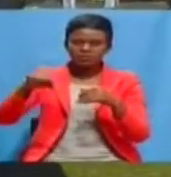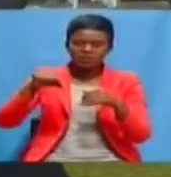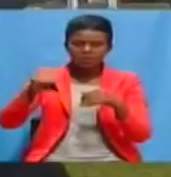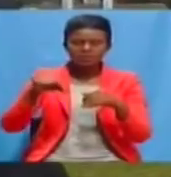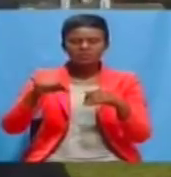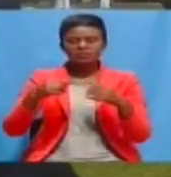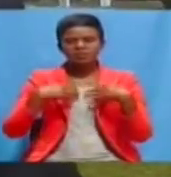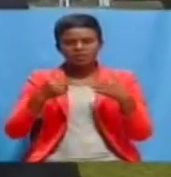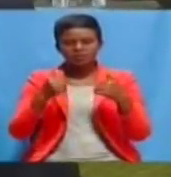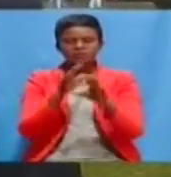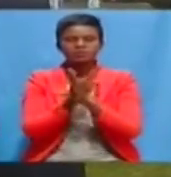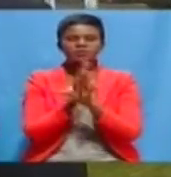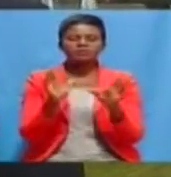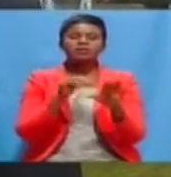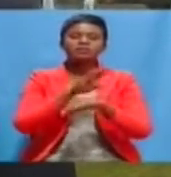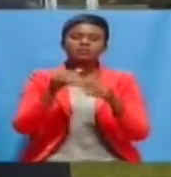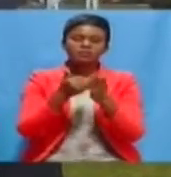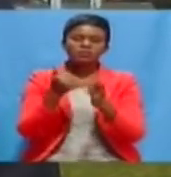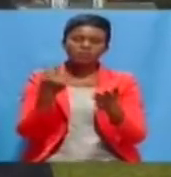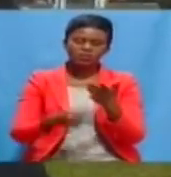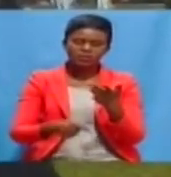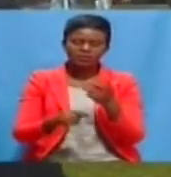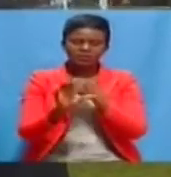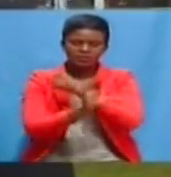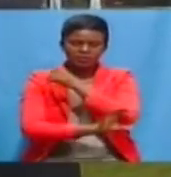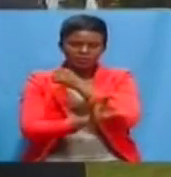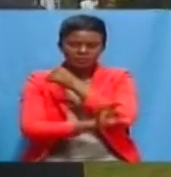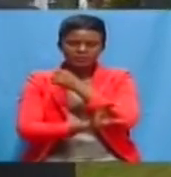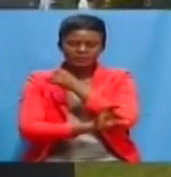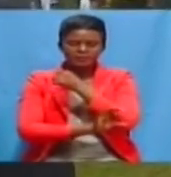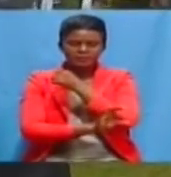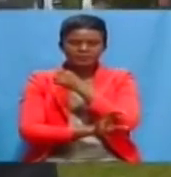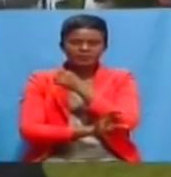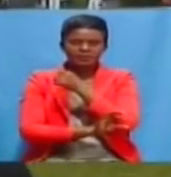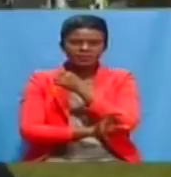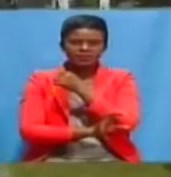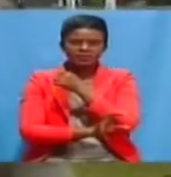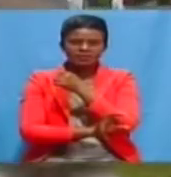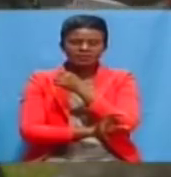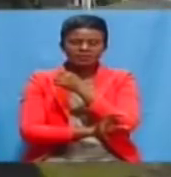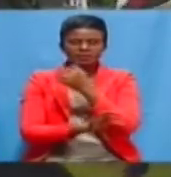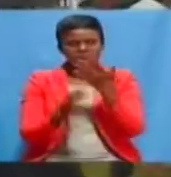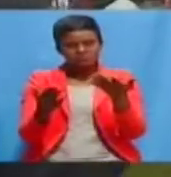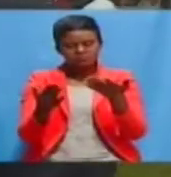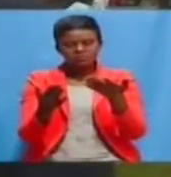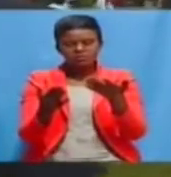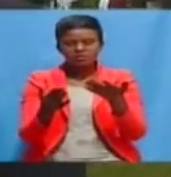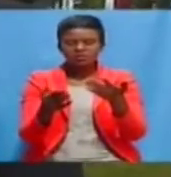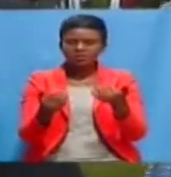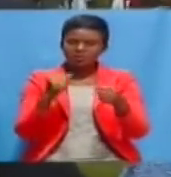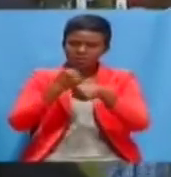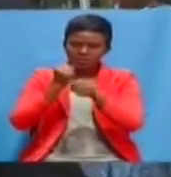all Zambians. What it does is that as a country aspires to bridge the gap about